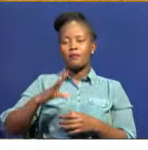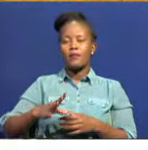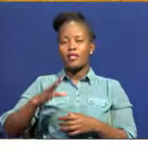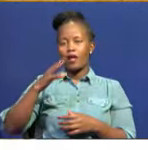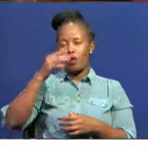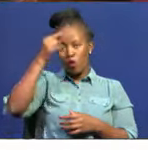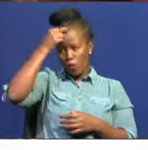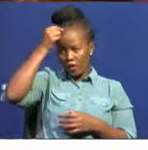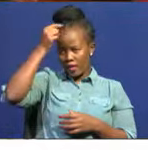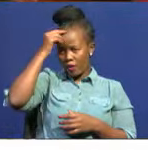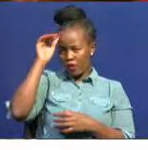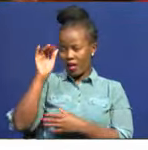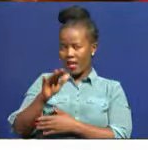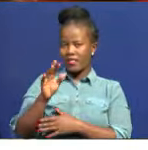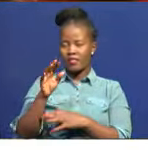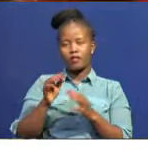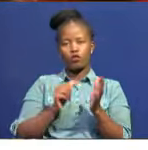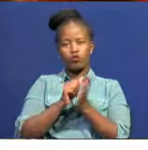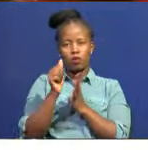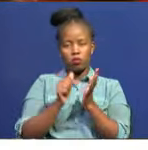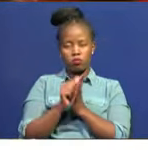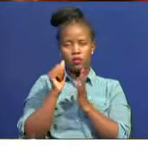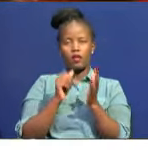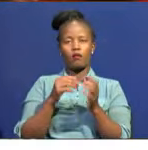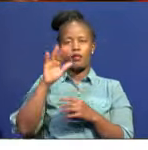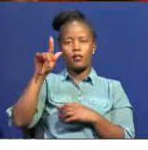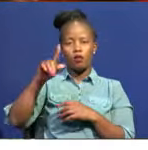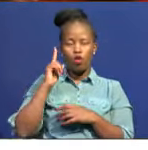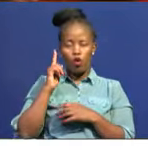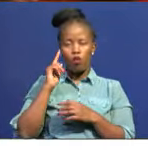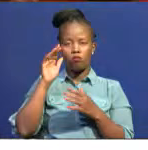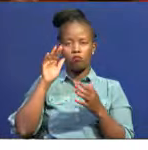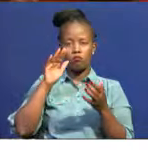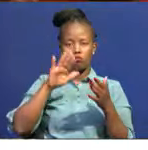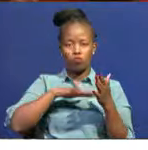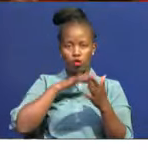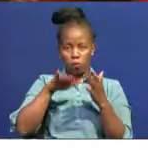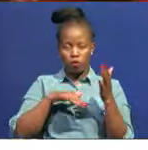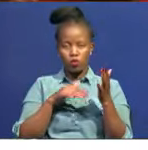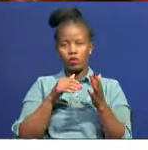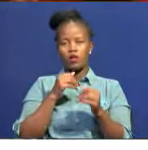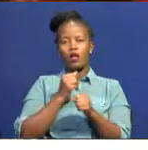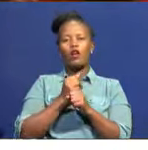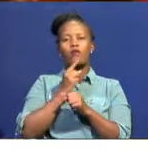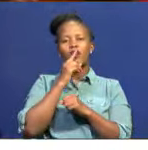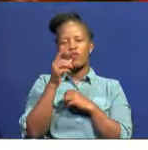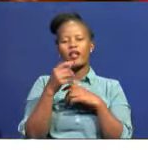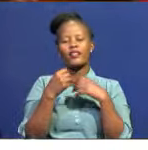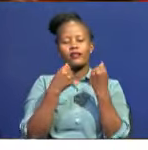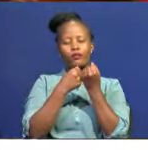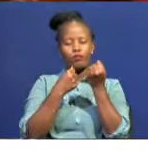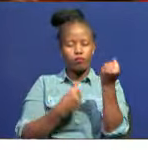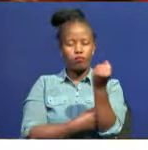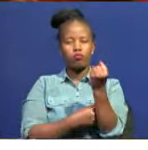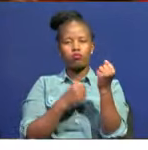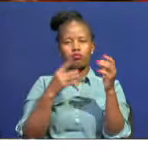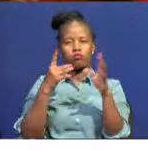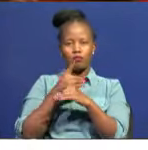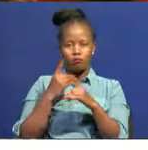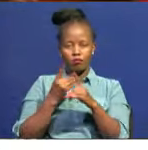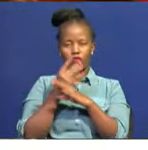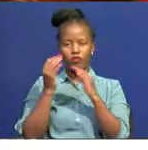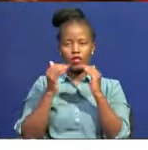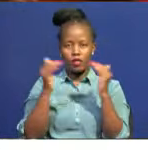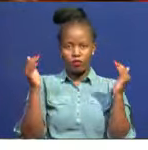immediately begin formulating a legislative proposal that would lead to consolidating bursaries and scholarships offered at different levels